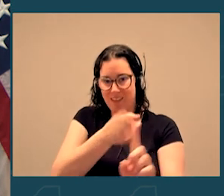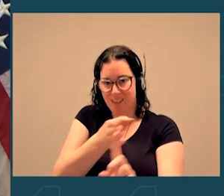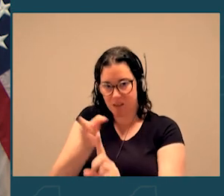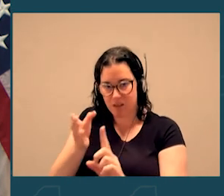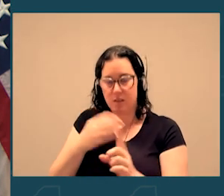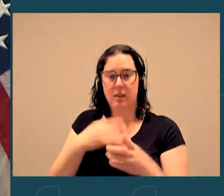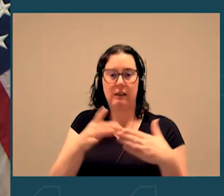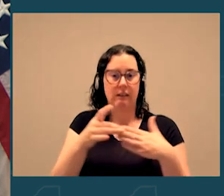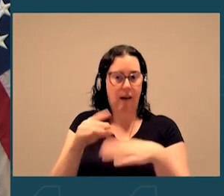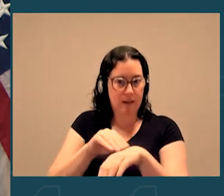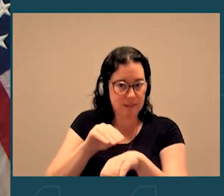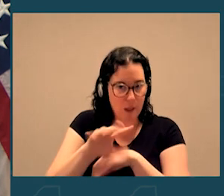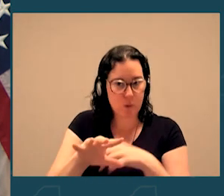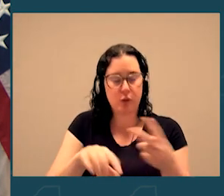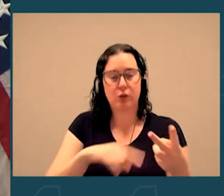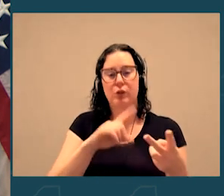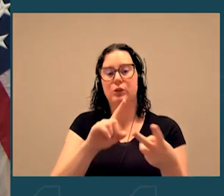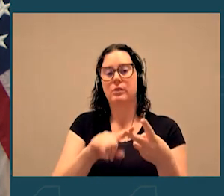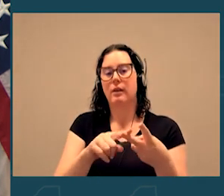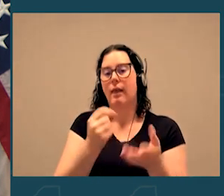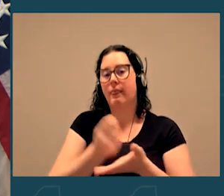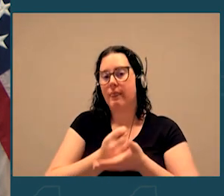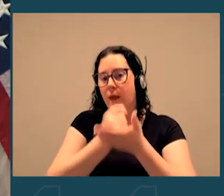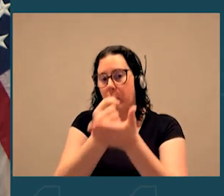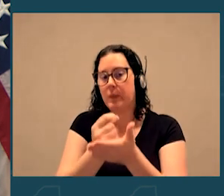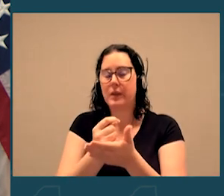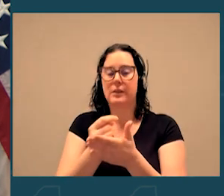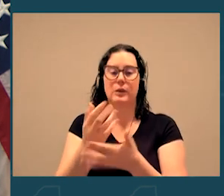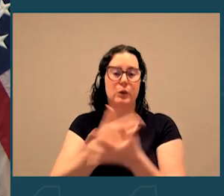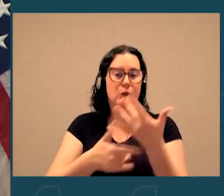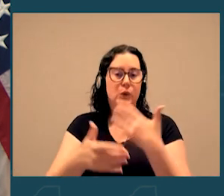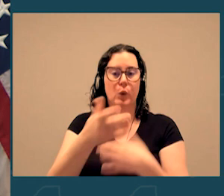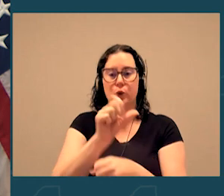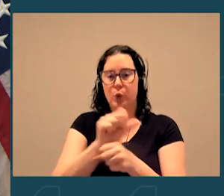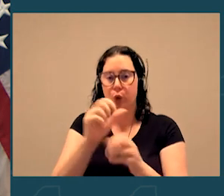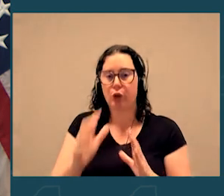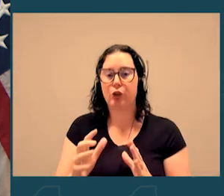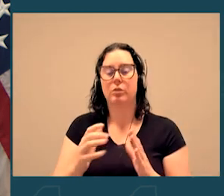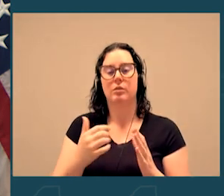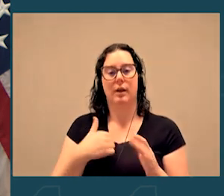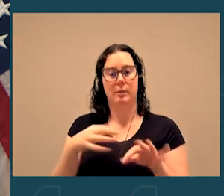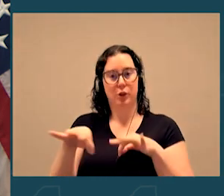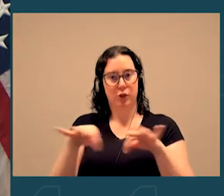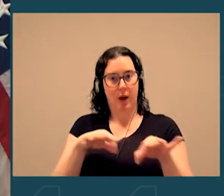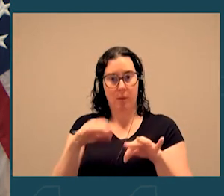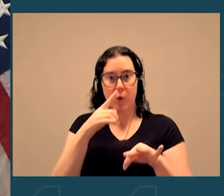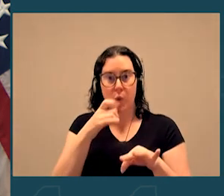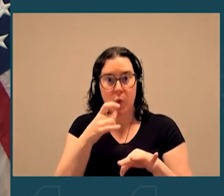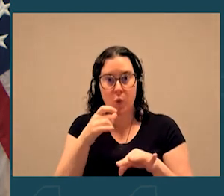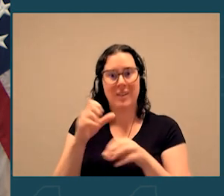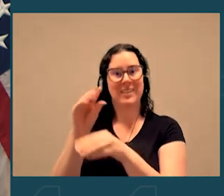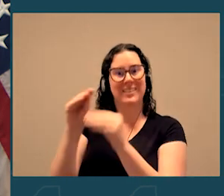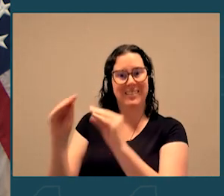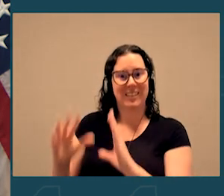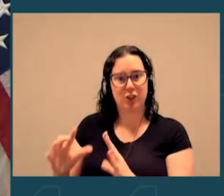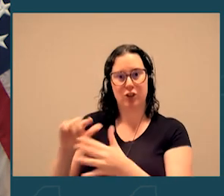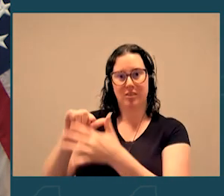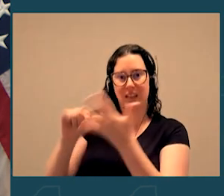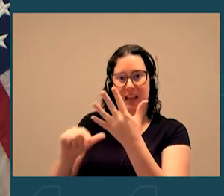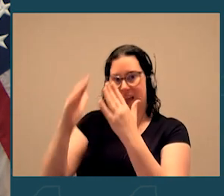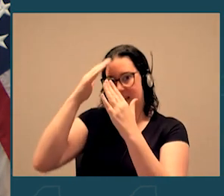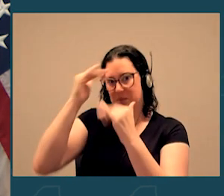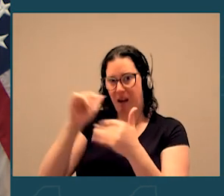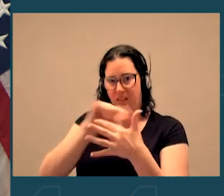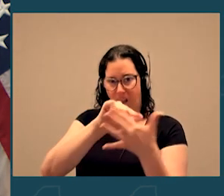and therapists and social workers in so many schools. I'm describing the job of the teachers. They're expected to do all this. It is too